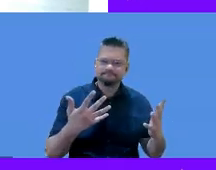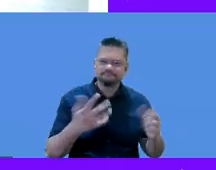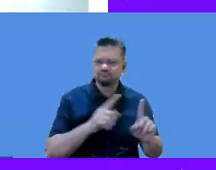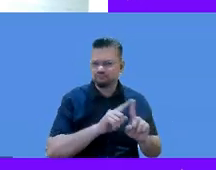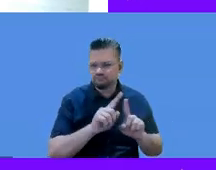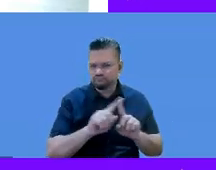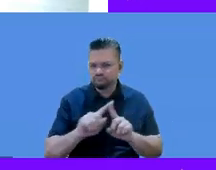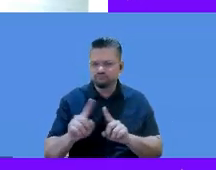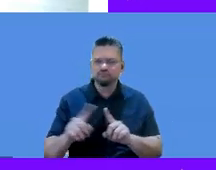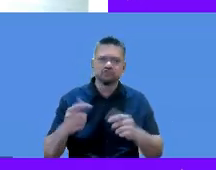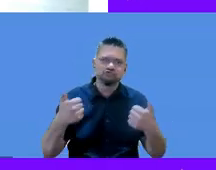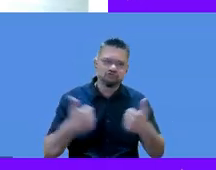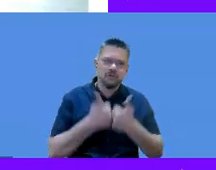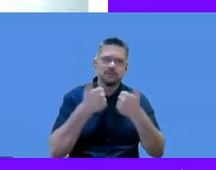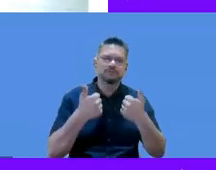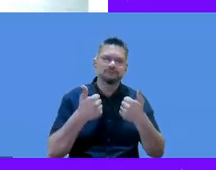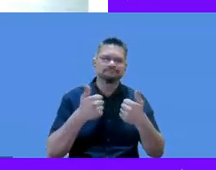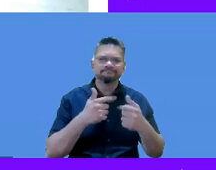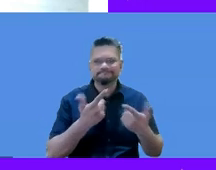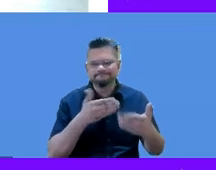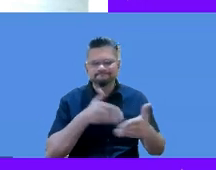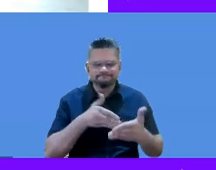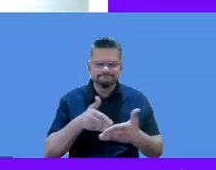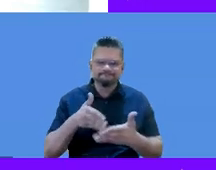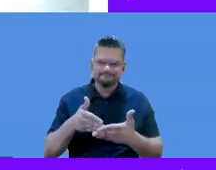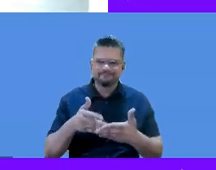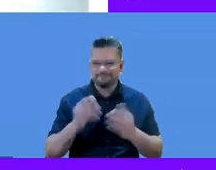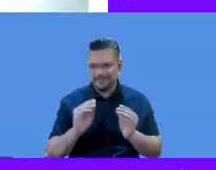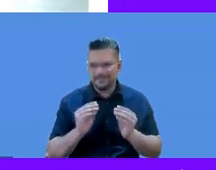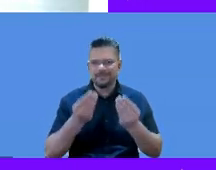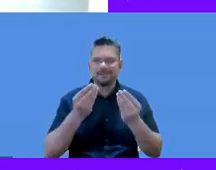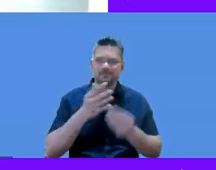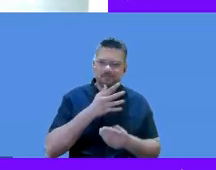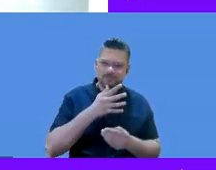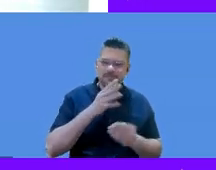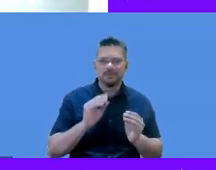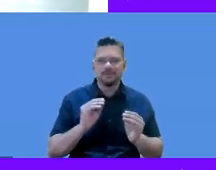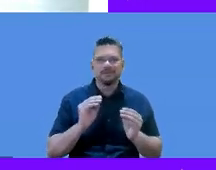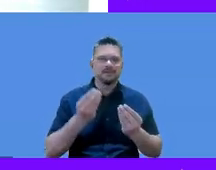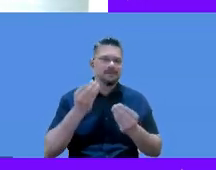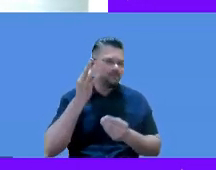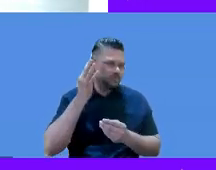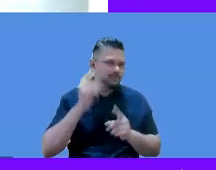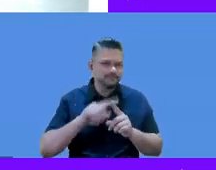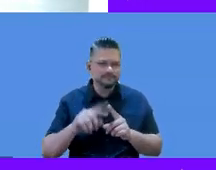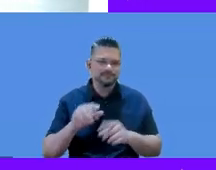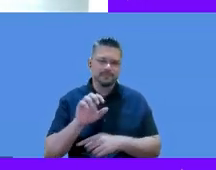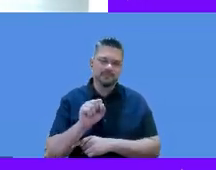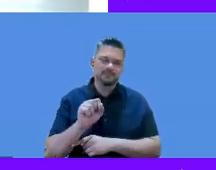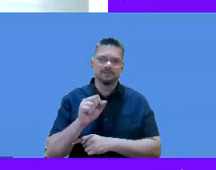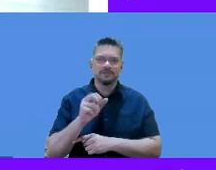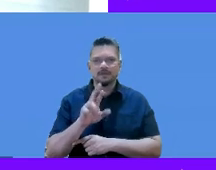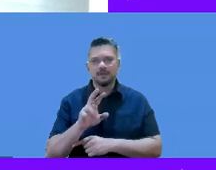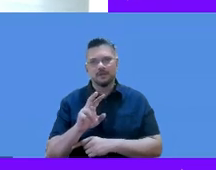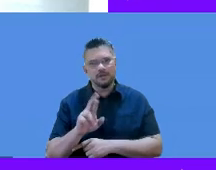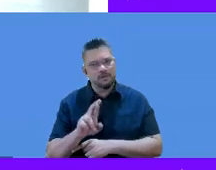that adolescent girls and young women face in their journey to access SRH services. And as mentioned before, FIA and